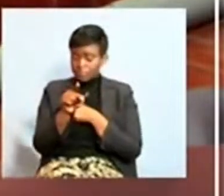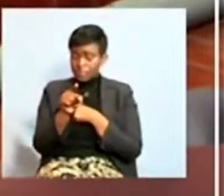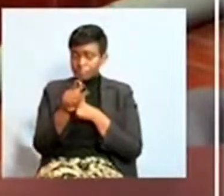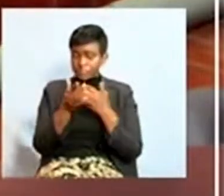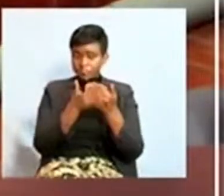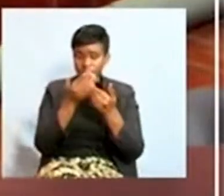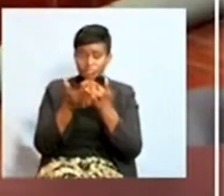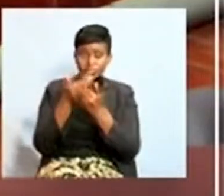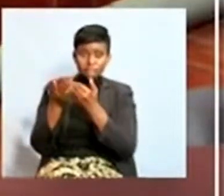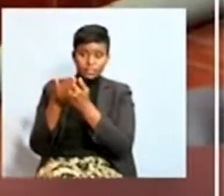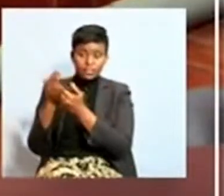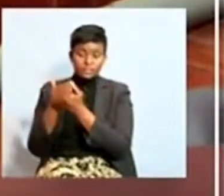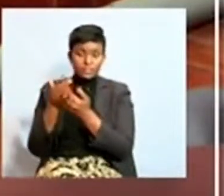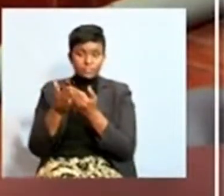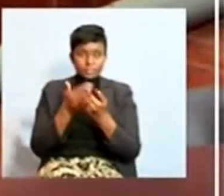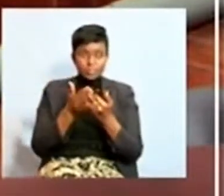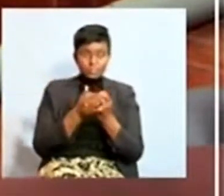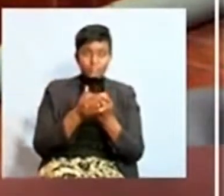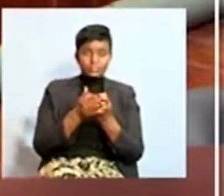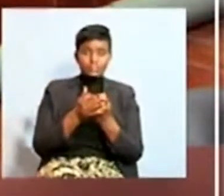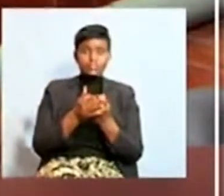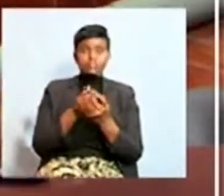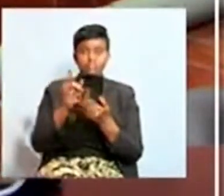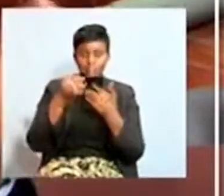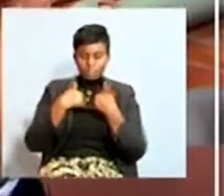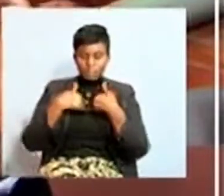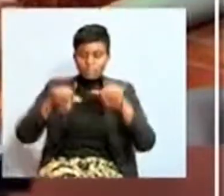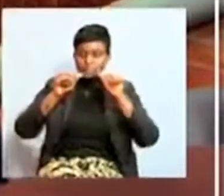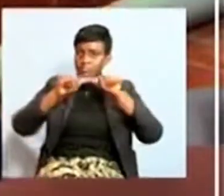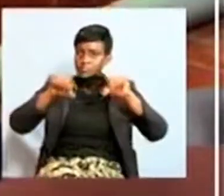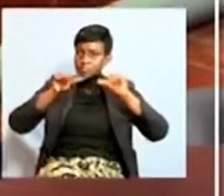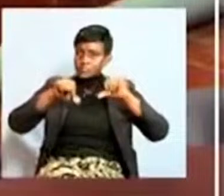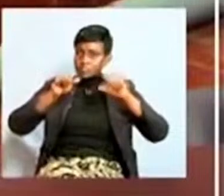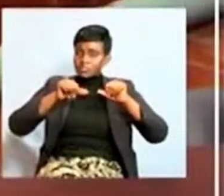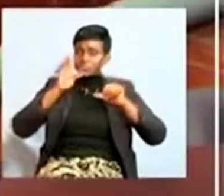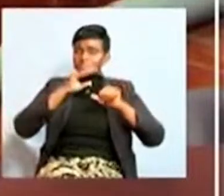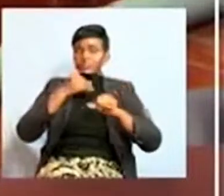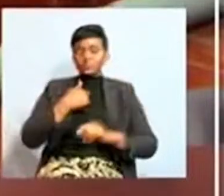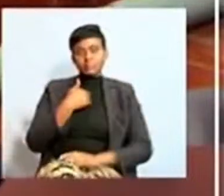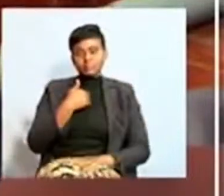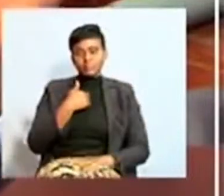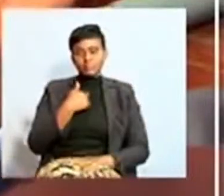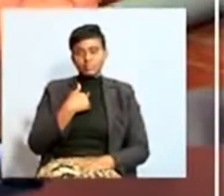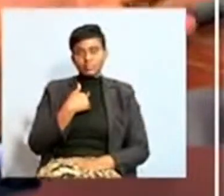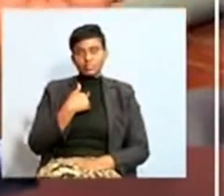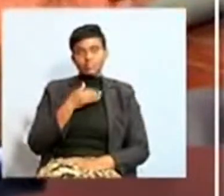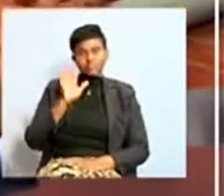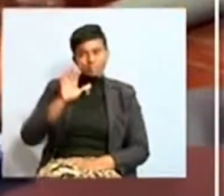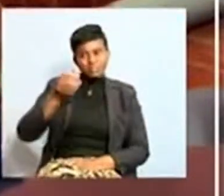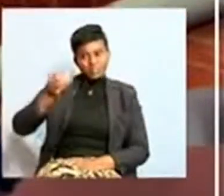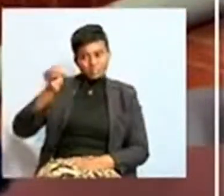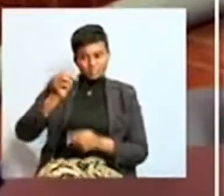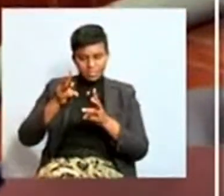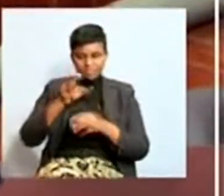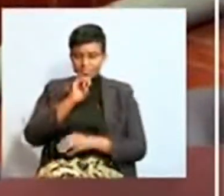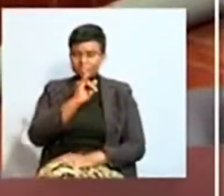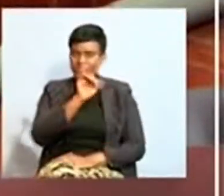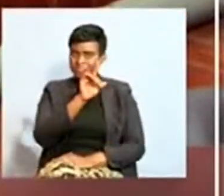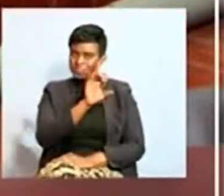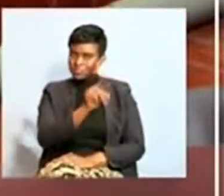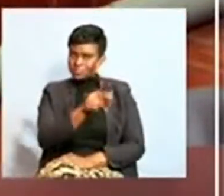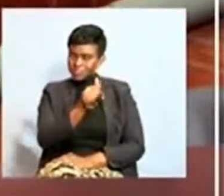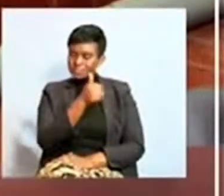treaty. You have analyzed in your own perspective as IDC